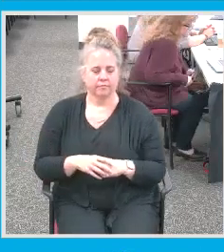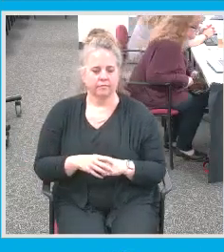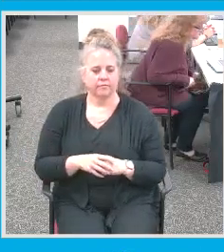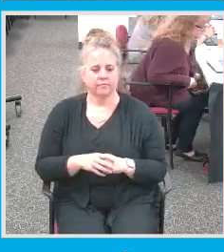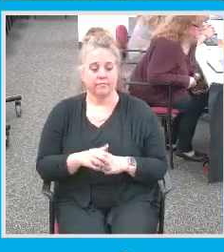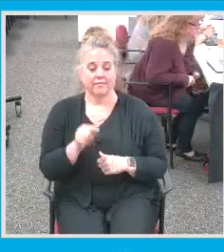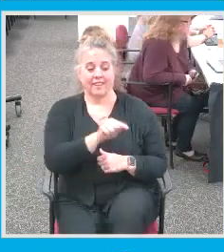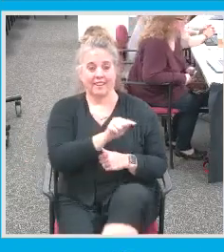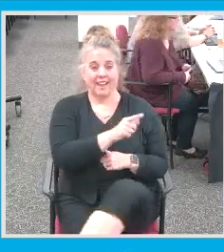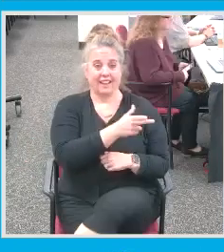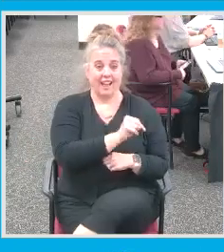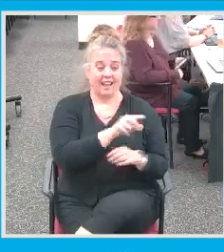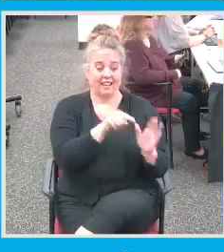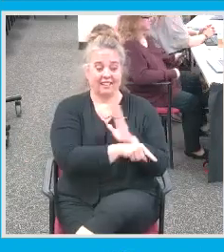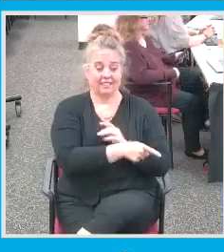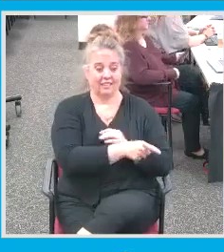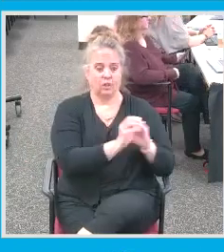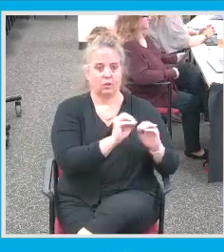create a pause.